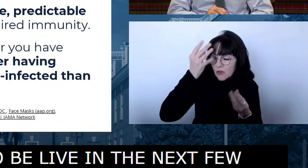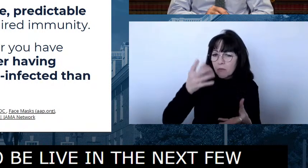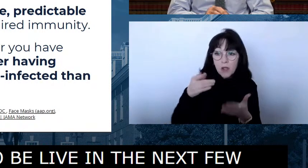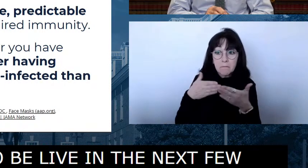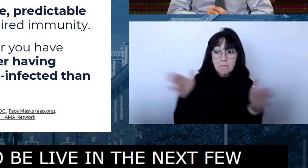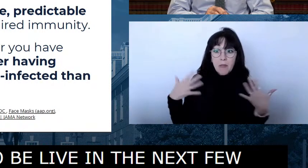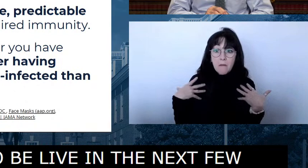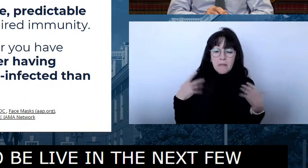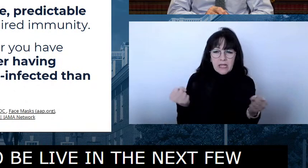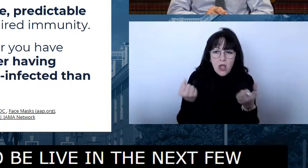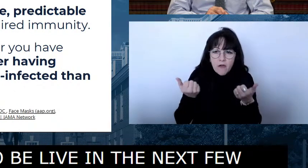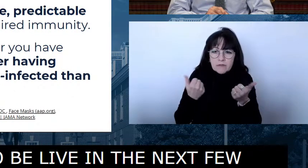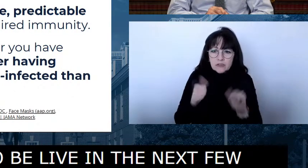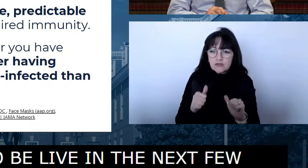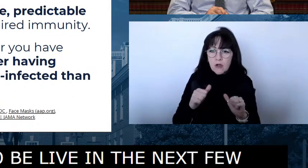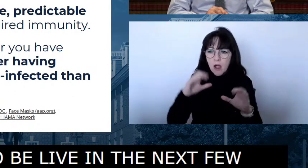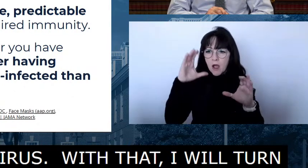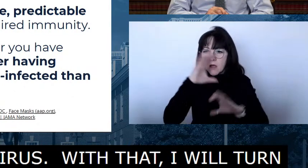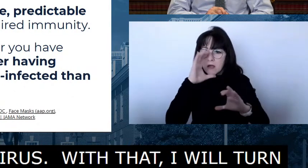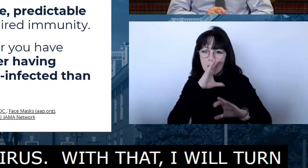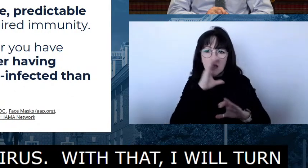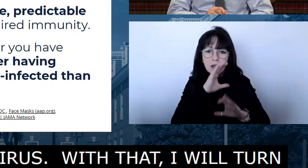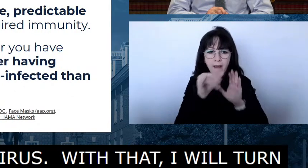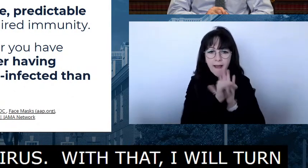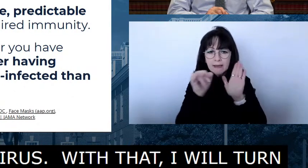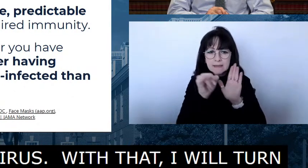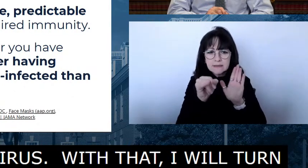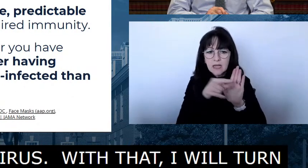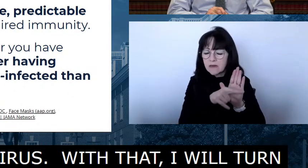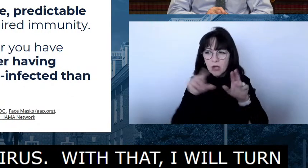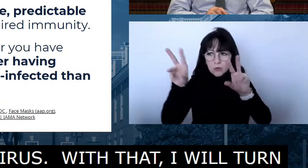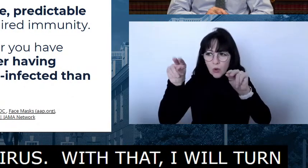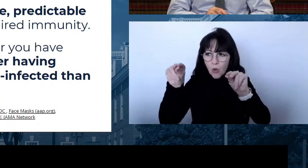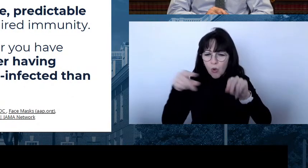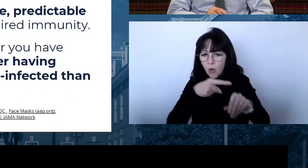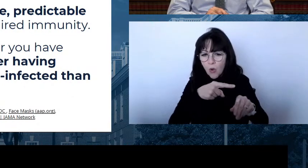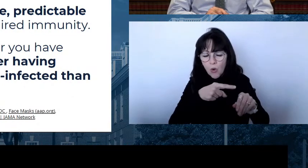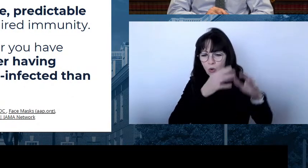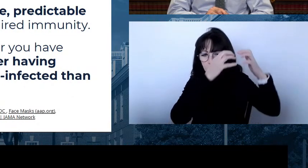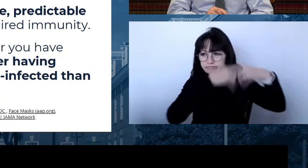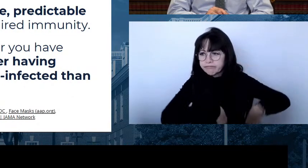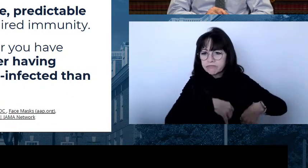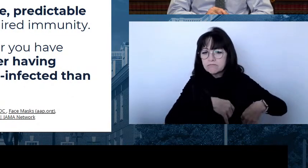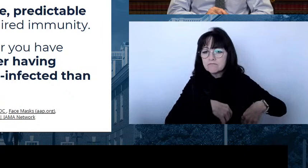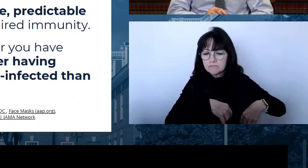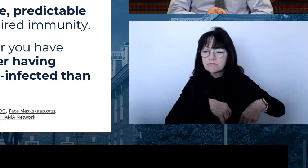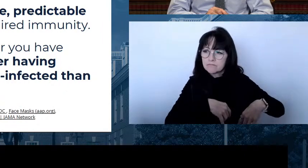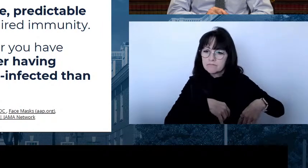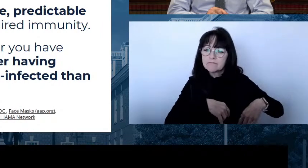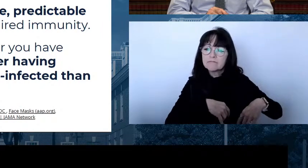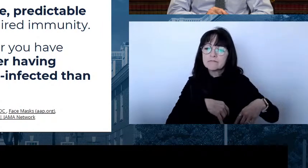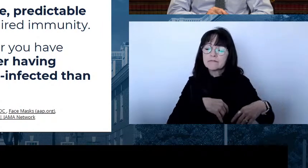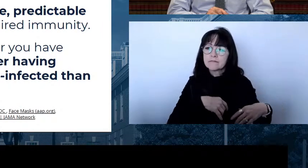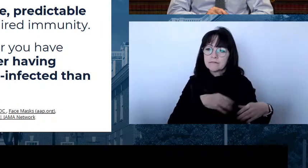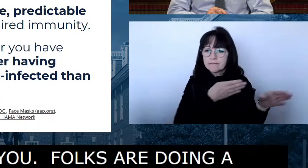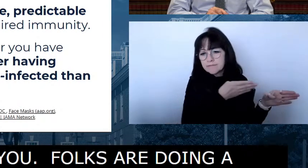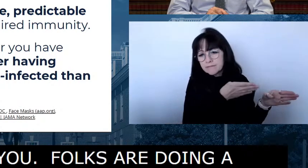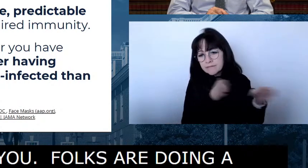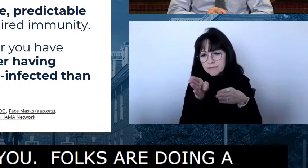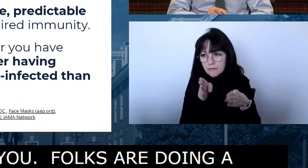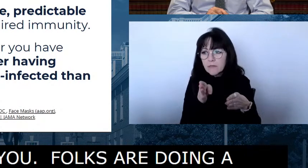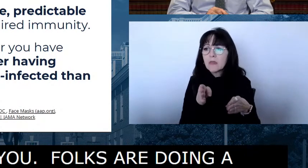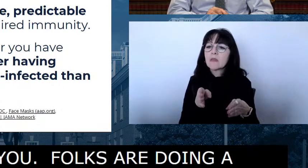job making sure that folks are able to get good information from the website and get directed to places to